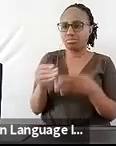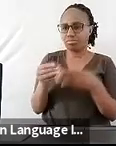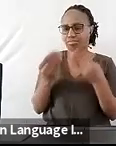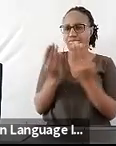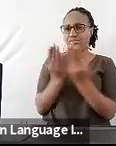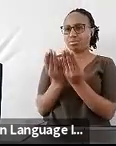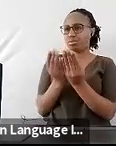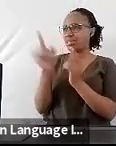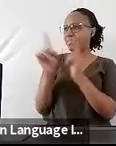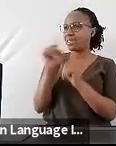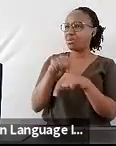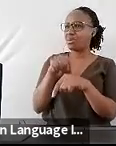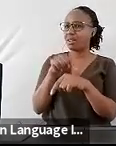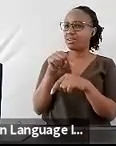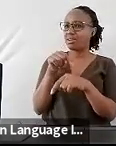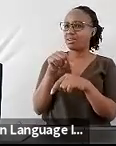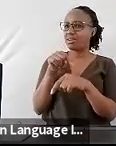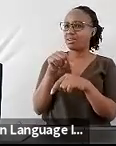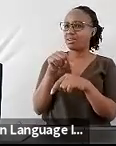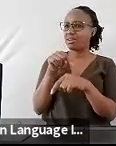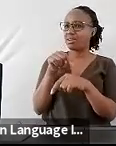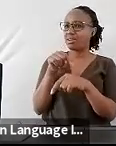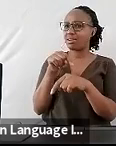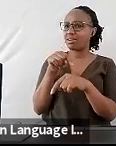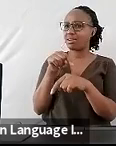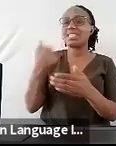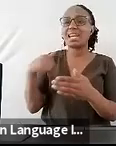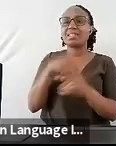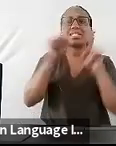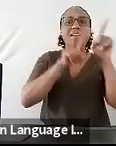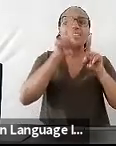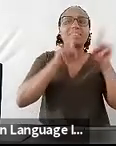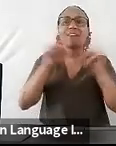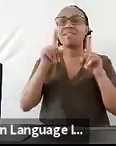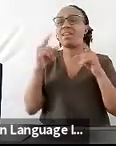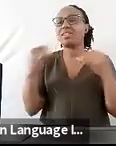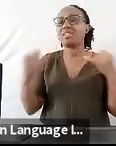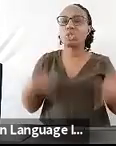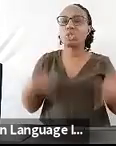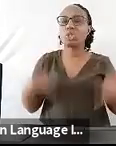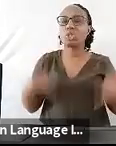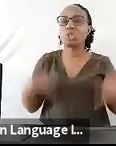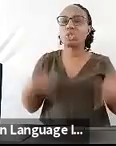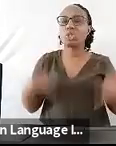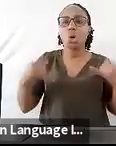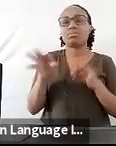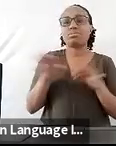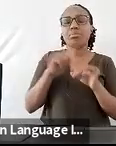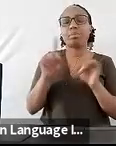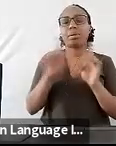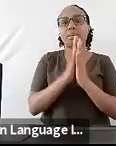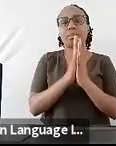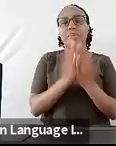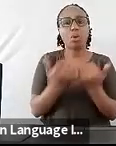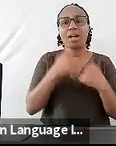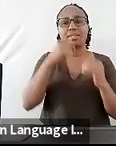places she went to and how it was and what it's like traveling as a Black person. But the book has so much depth. So you talk about